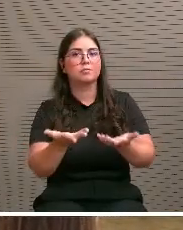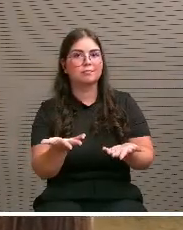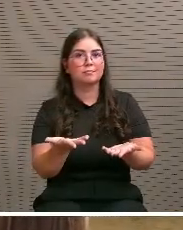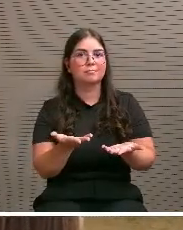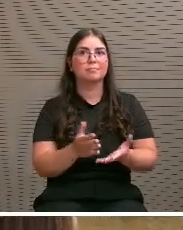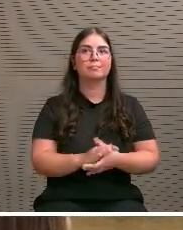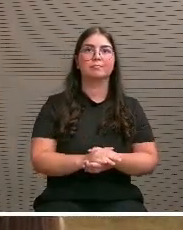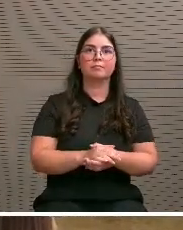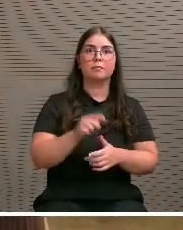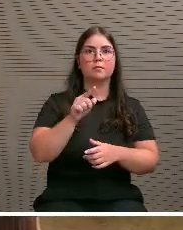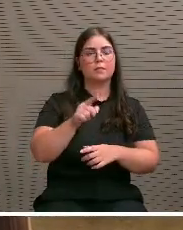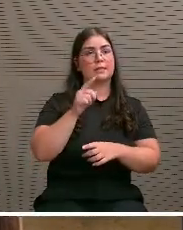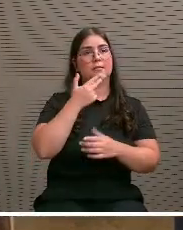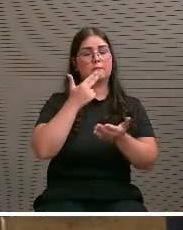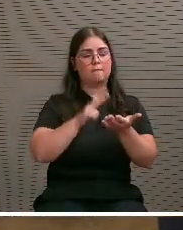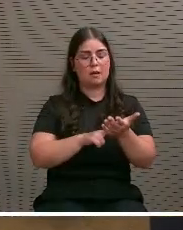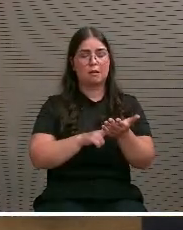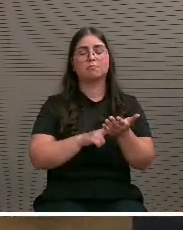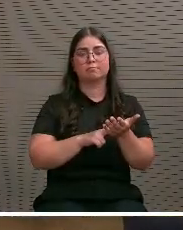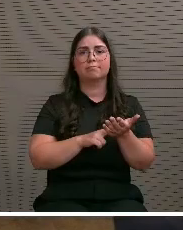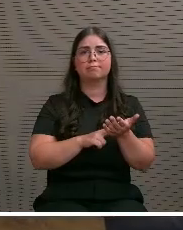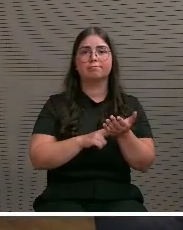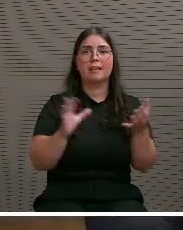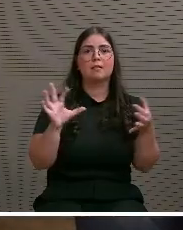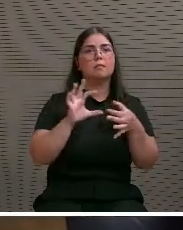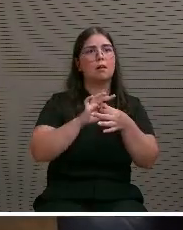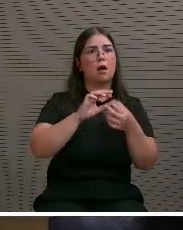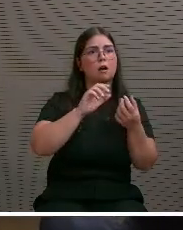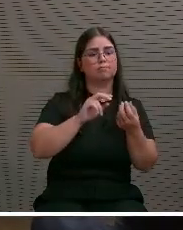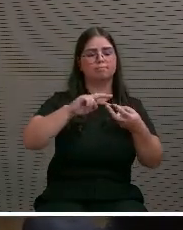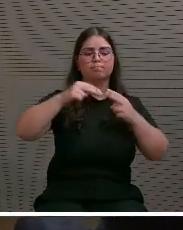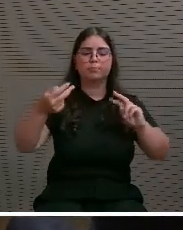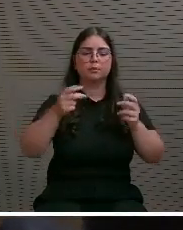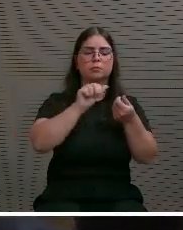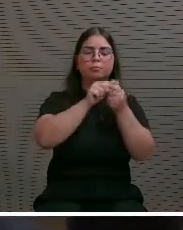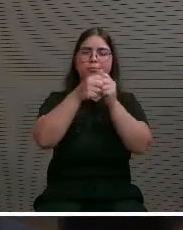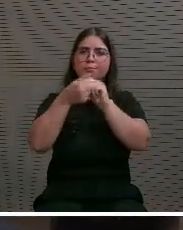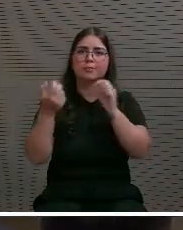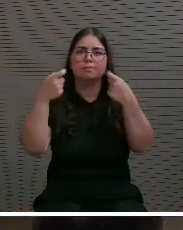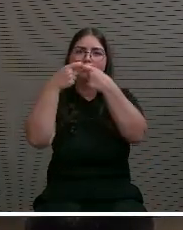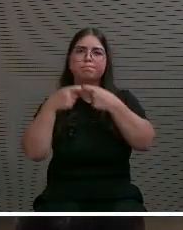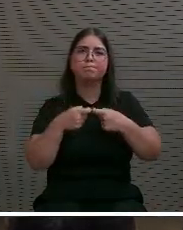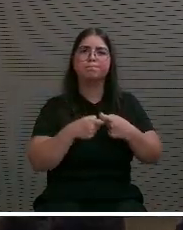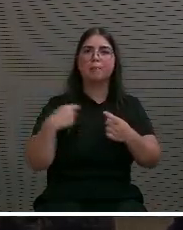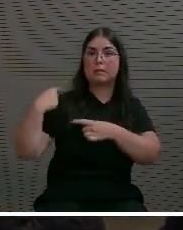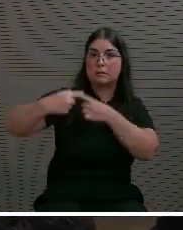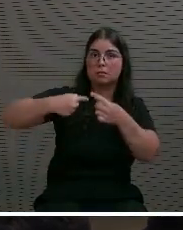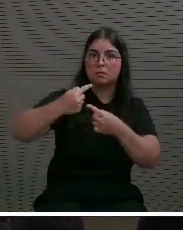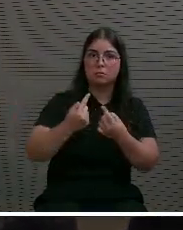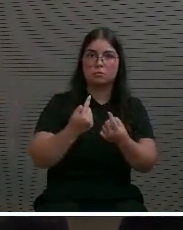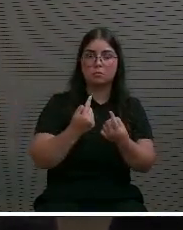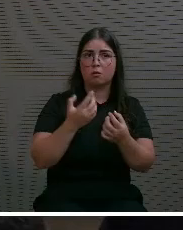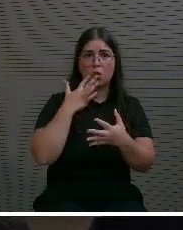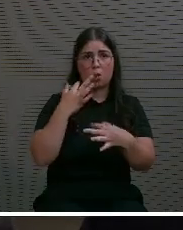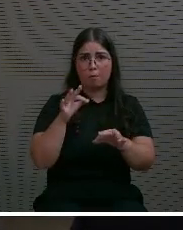true, for traditional breeding. That is, just as you want to test whether GMO products are safe, you also want to know